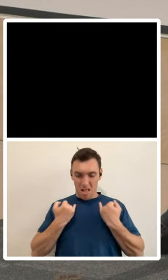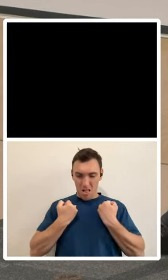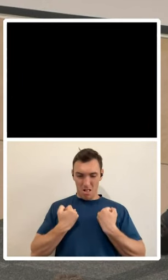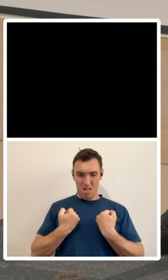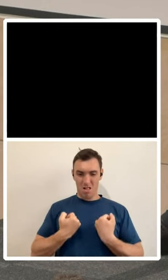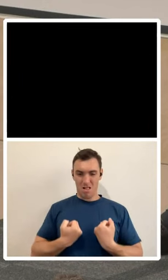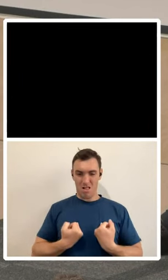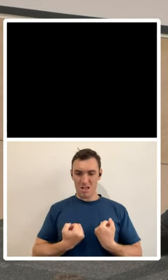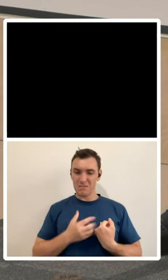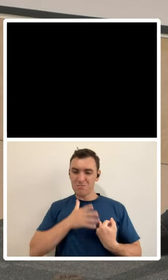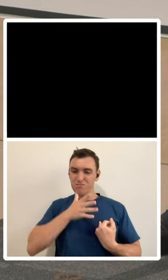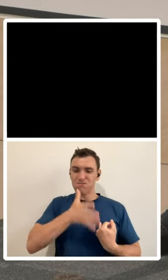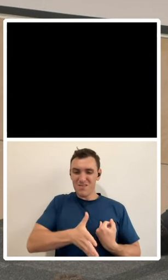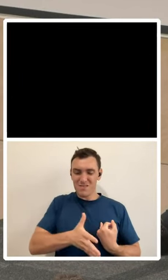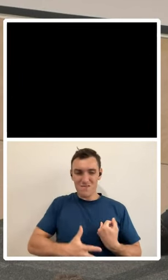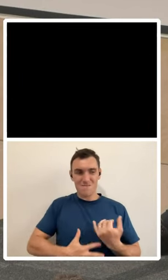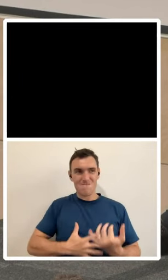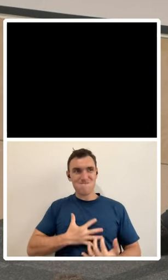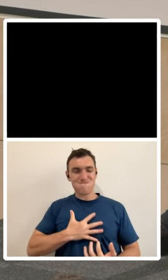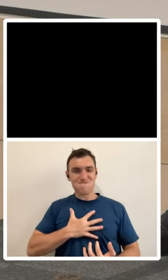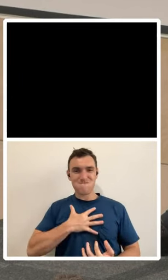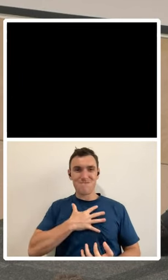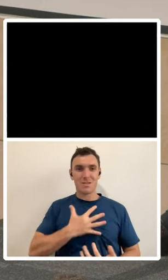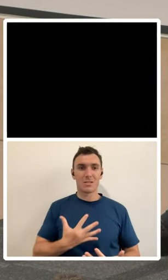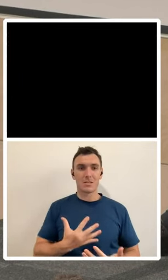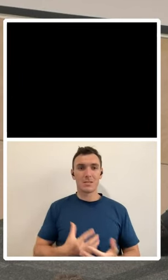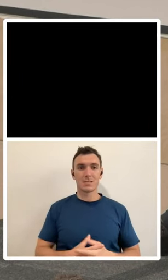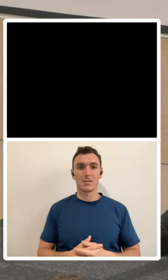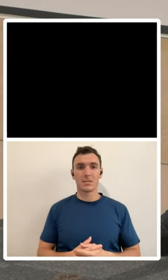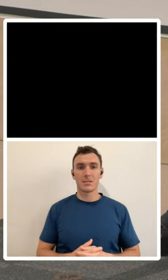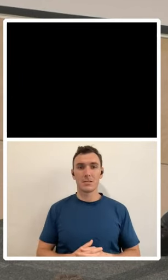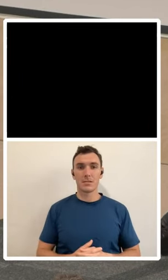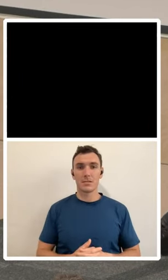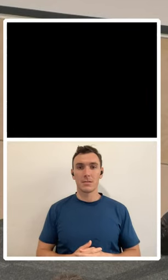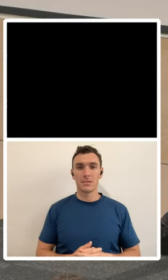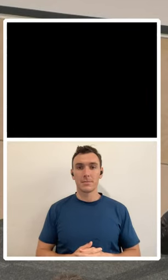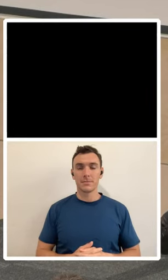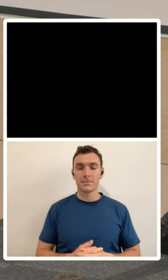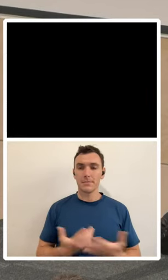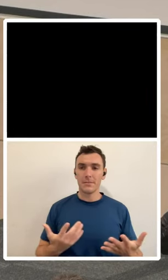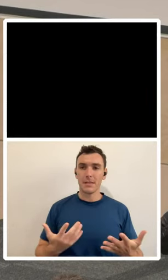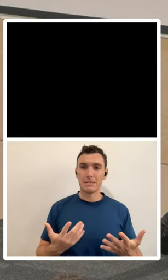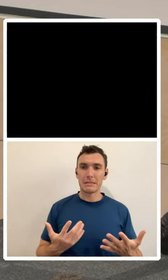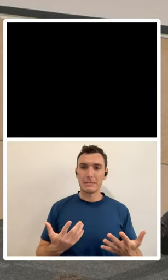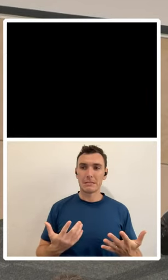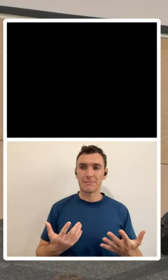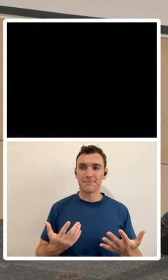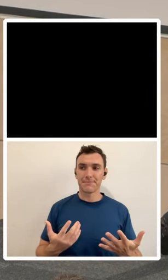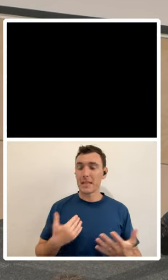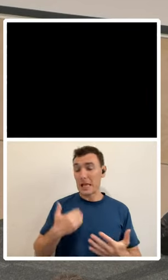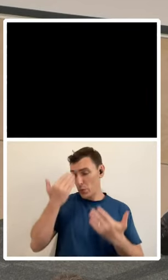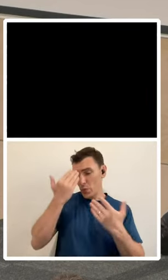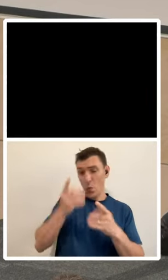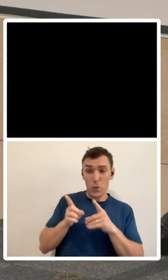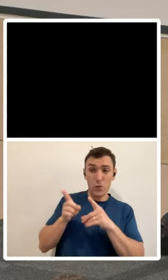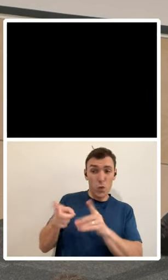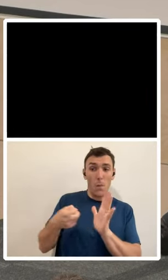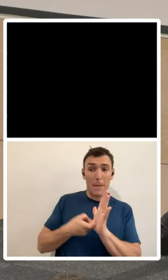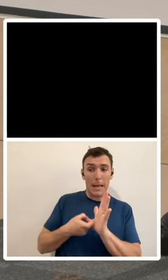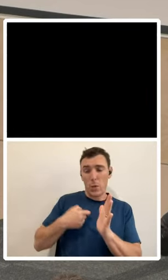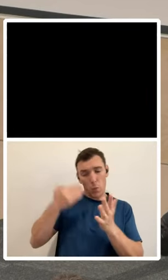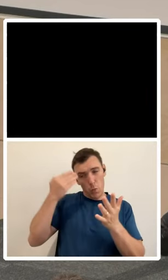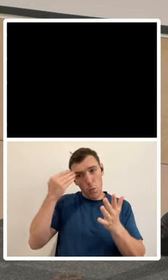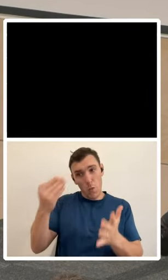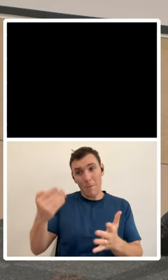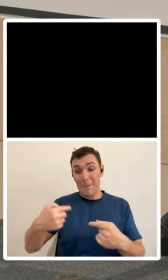because the thing is, you know, I don't know how political your family was growing up. I didn't grow up in a family or in a space that was like, you have an obligation to prevent society